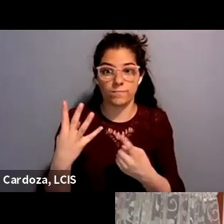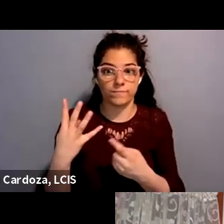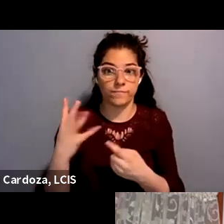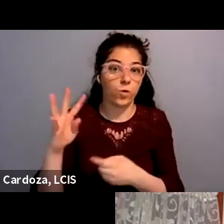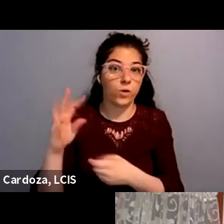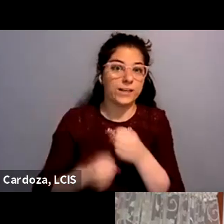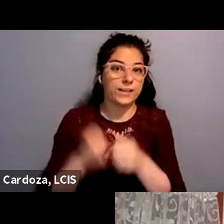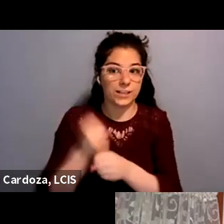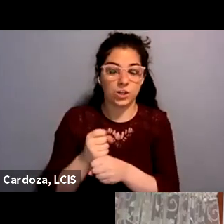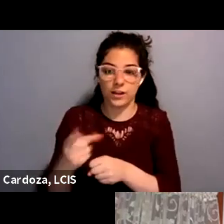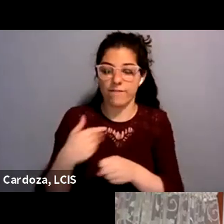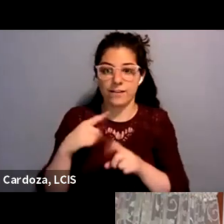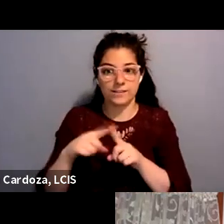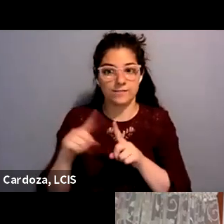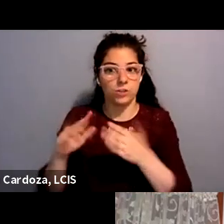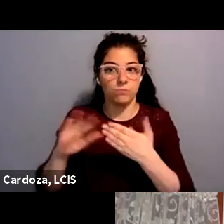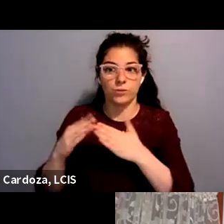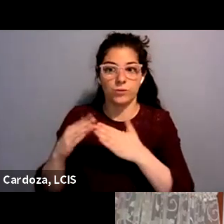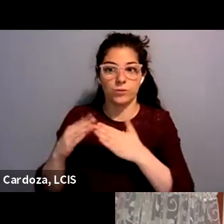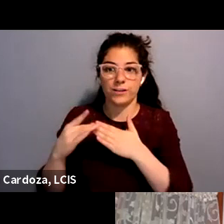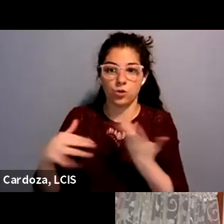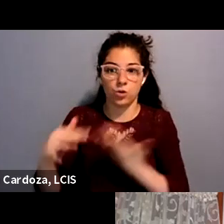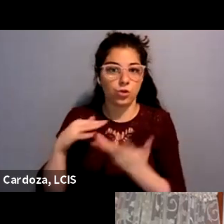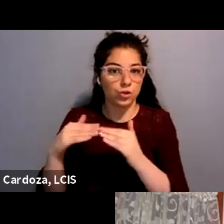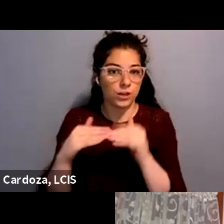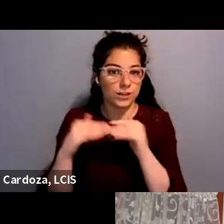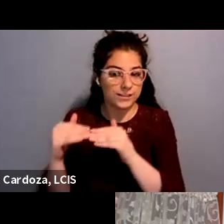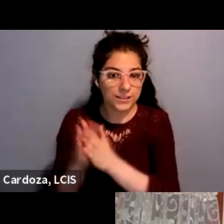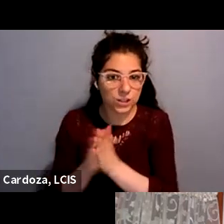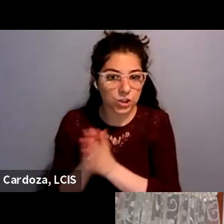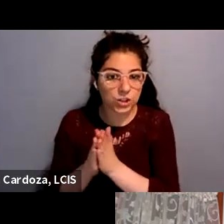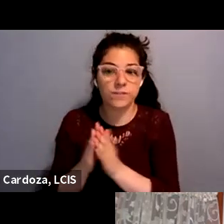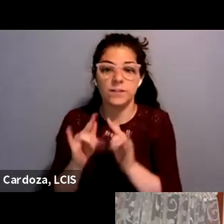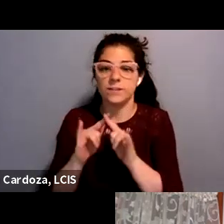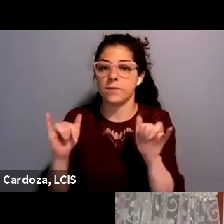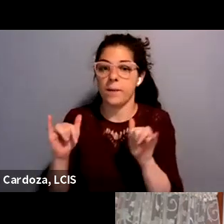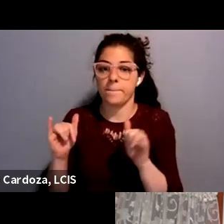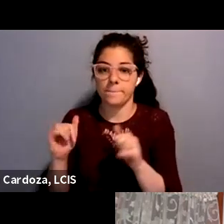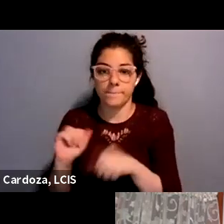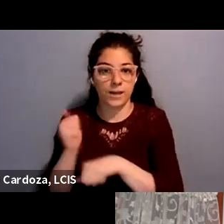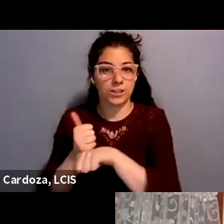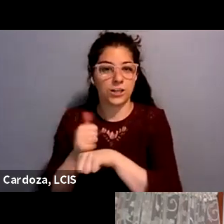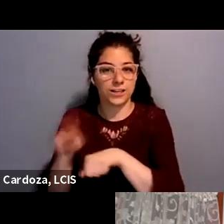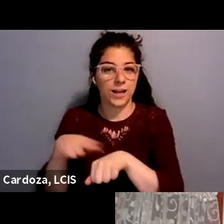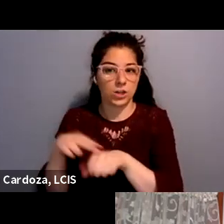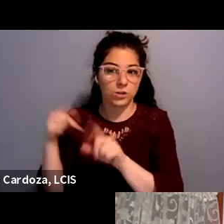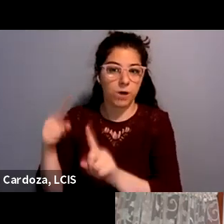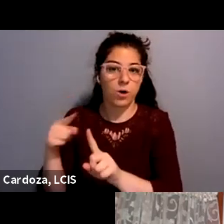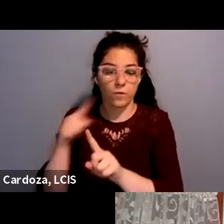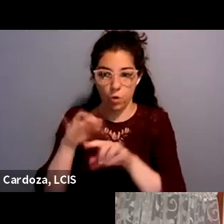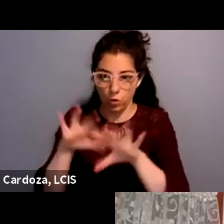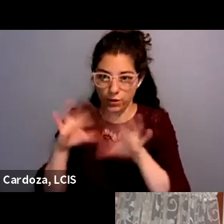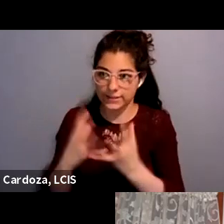numerous groundbreaking community-led social justice initiatives while pioneering a national model for holistic youth and